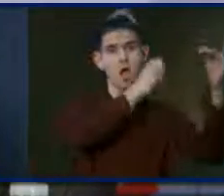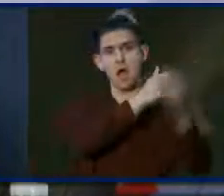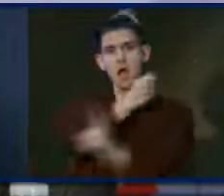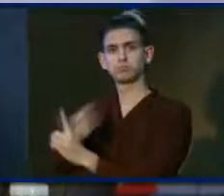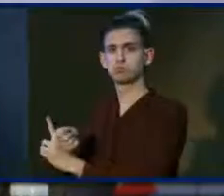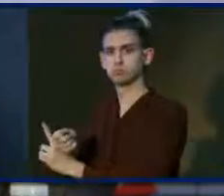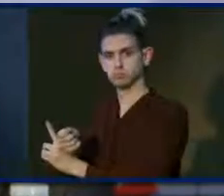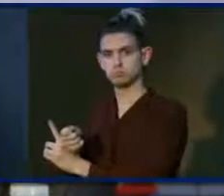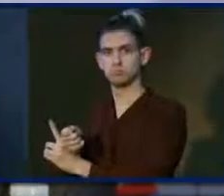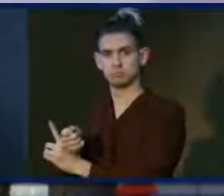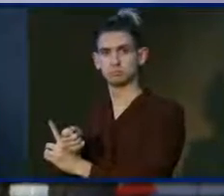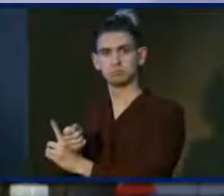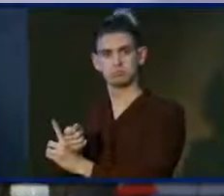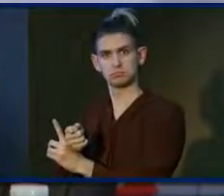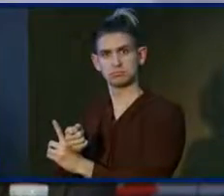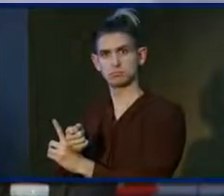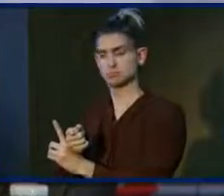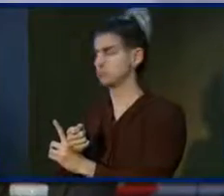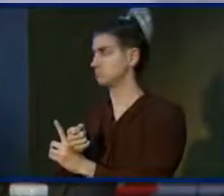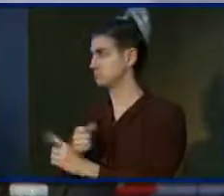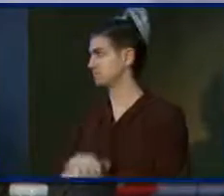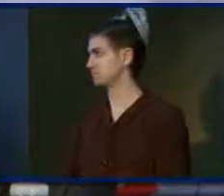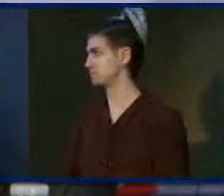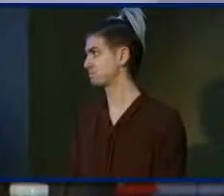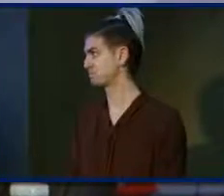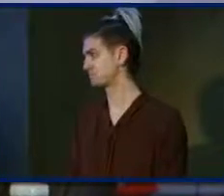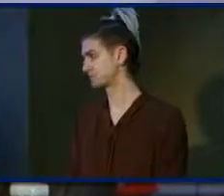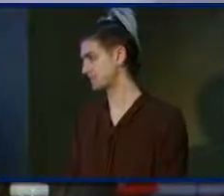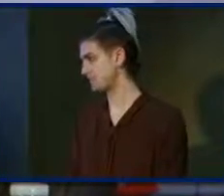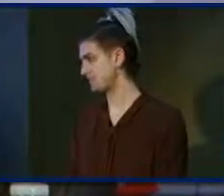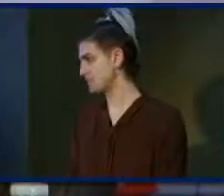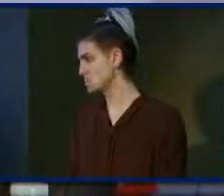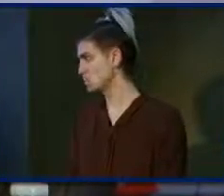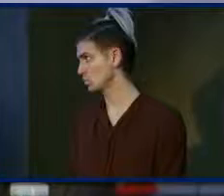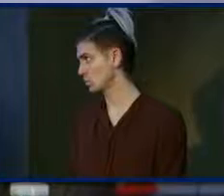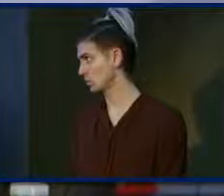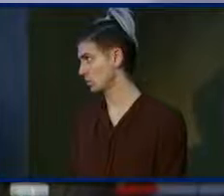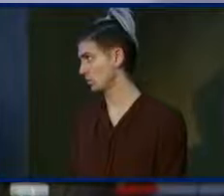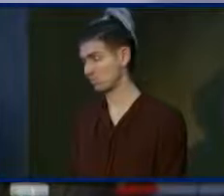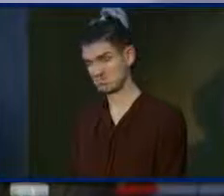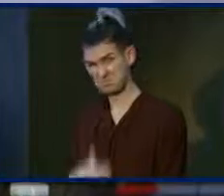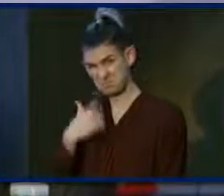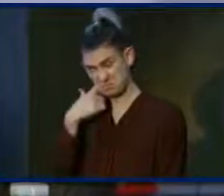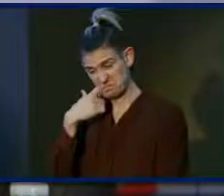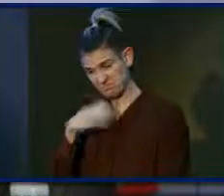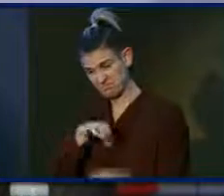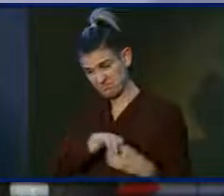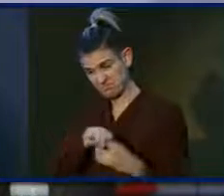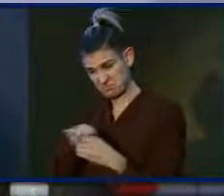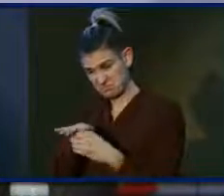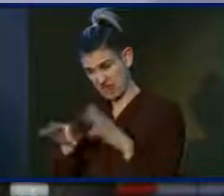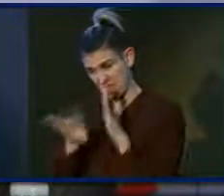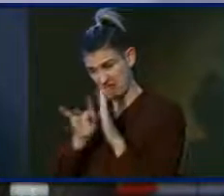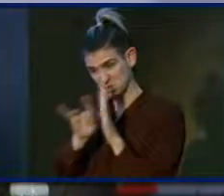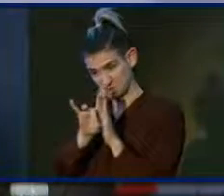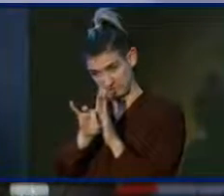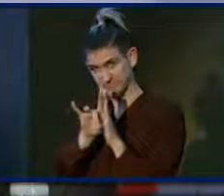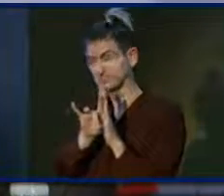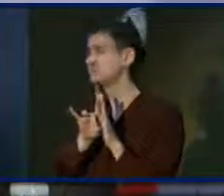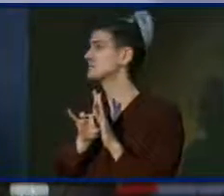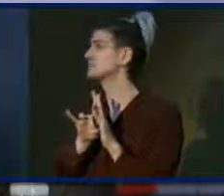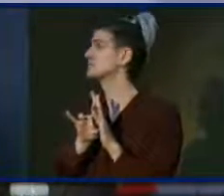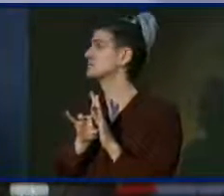rules. And we just had an election where people